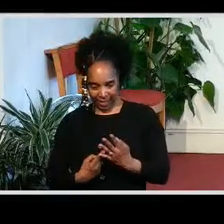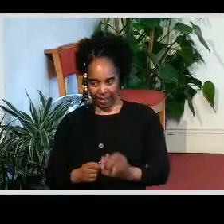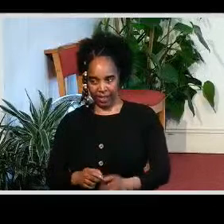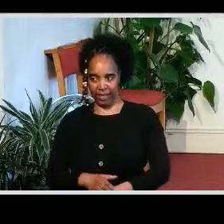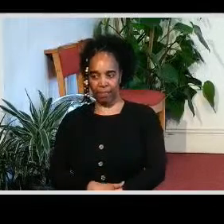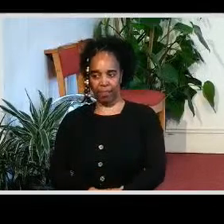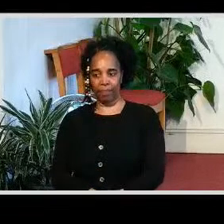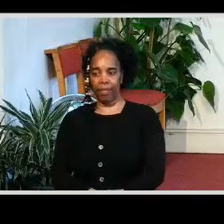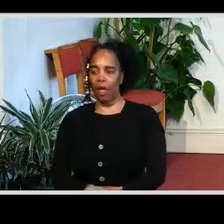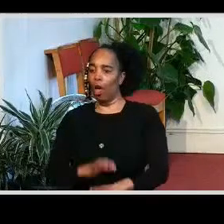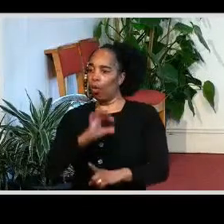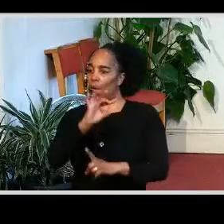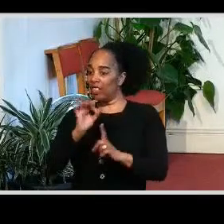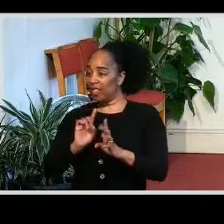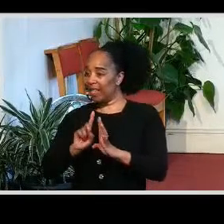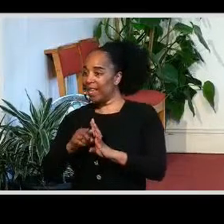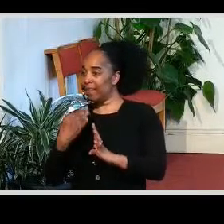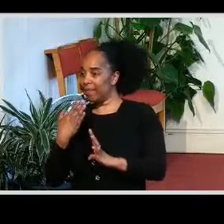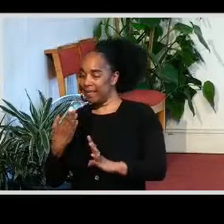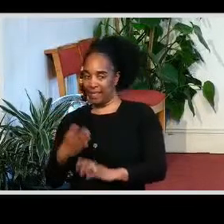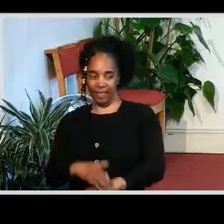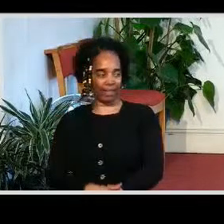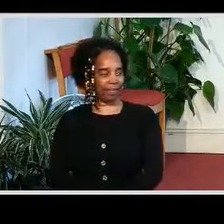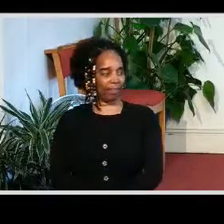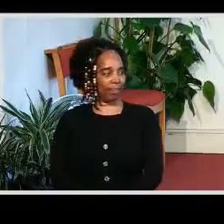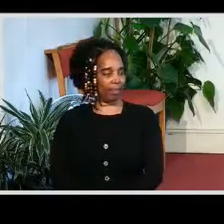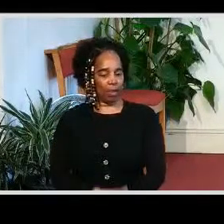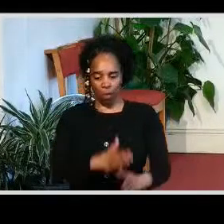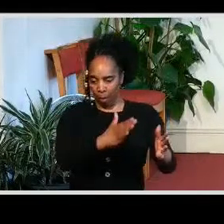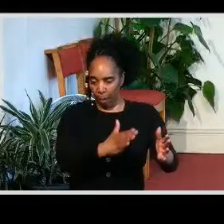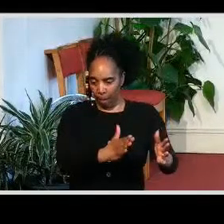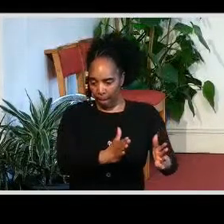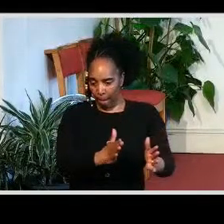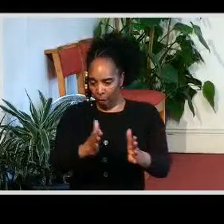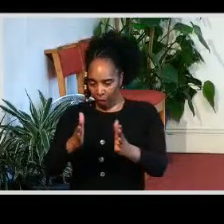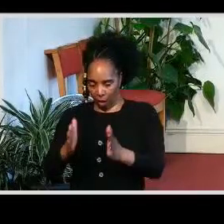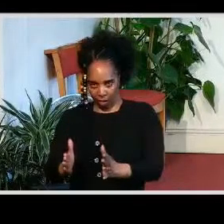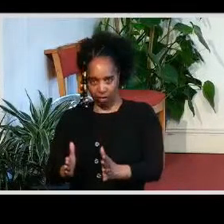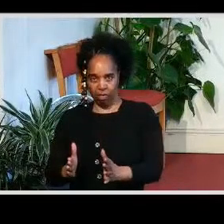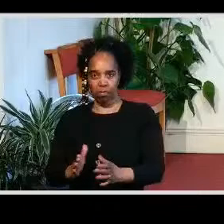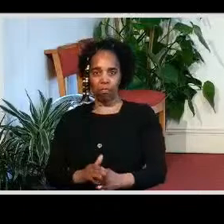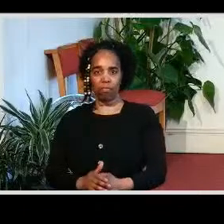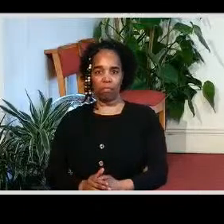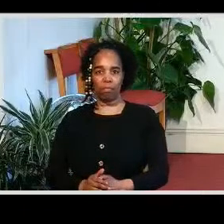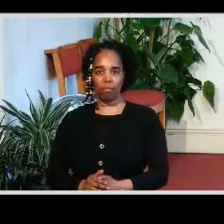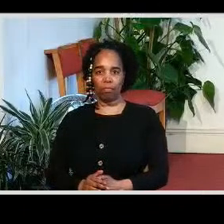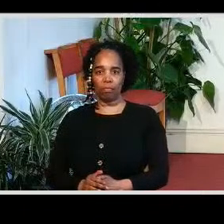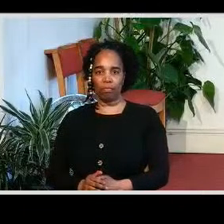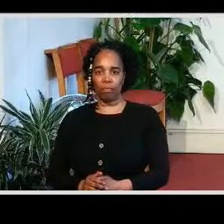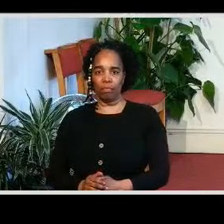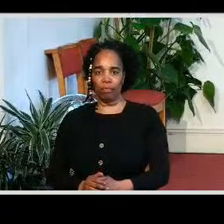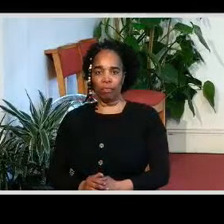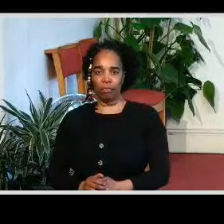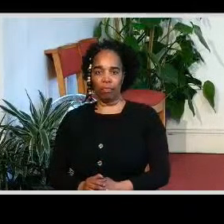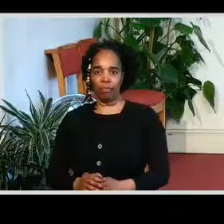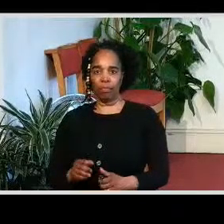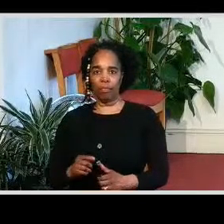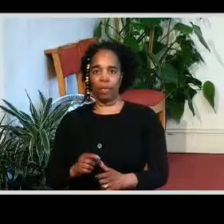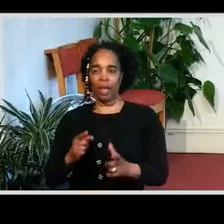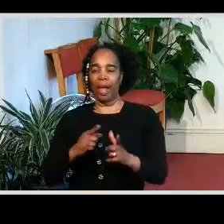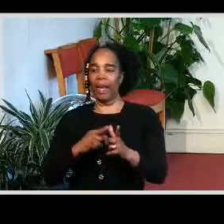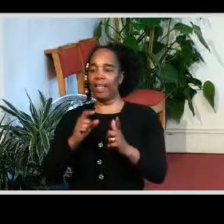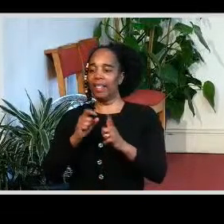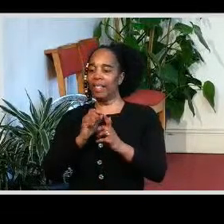I'll take some questions later on. I want to move on to something that is a little bit more at home and you may be familiar with, is